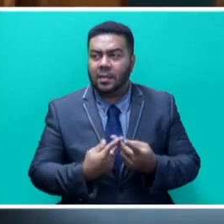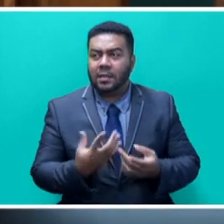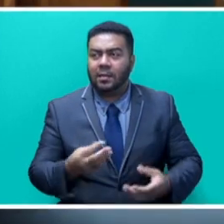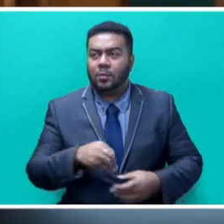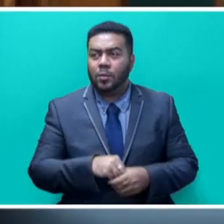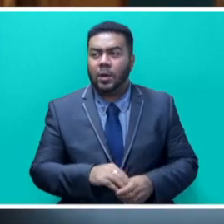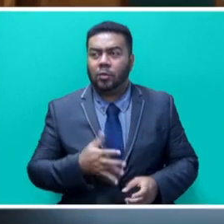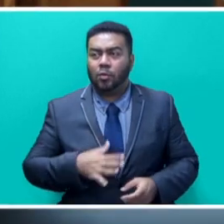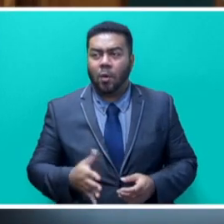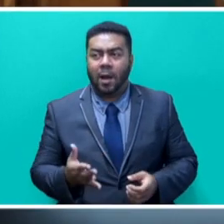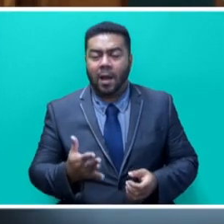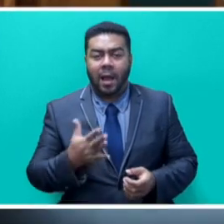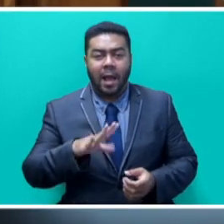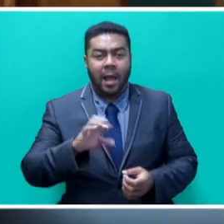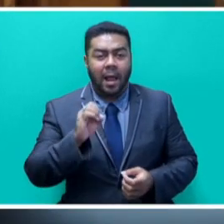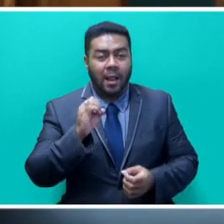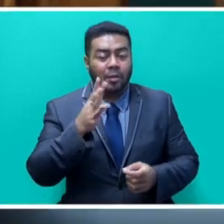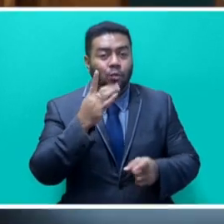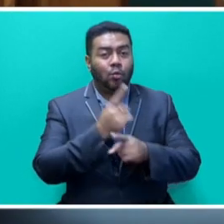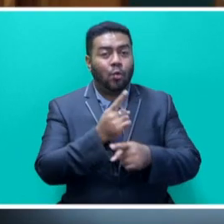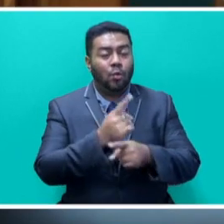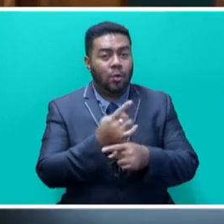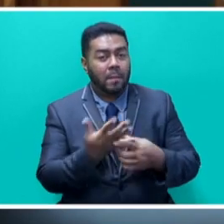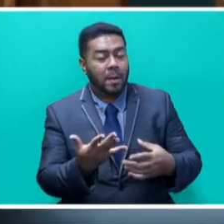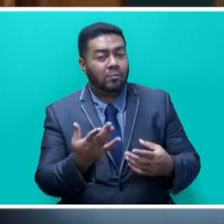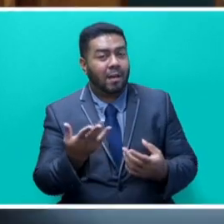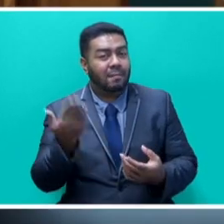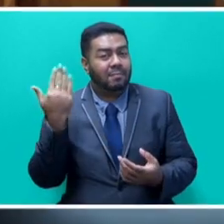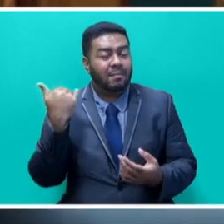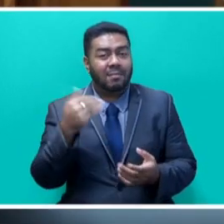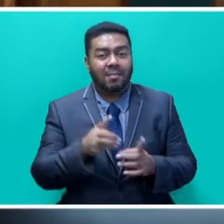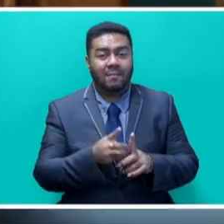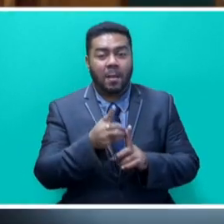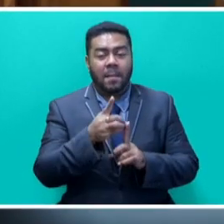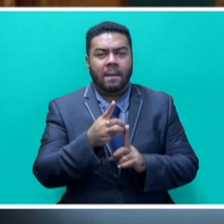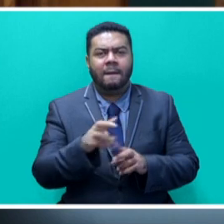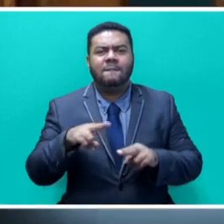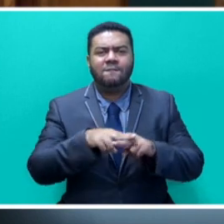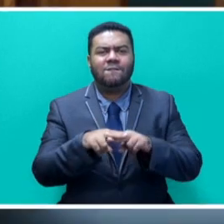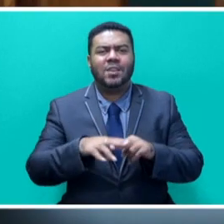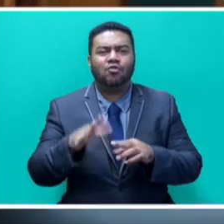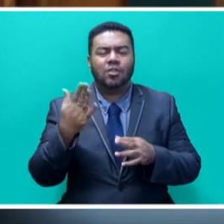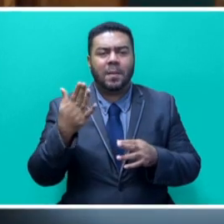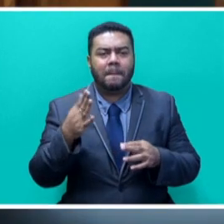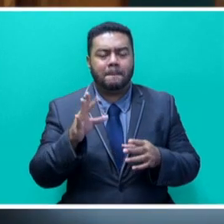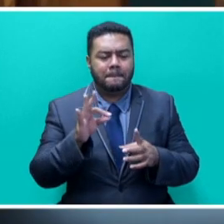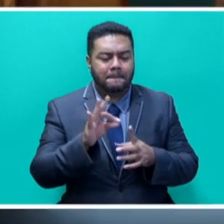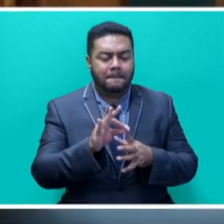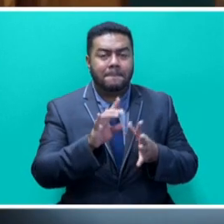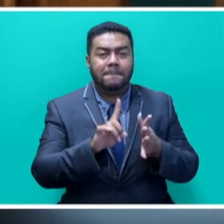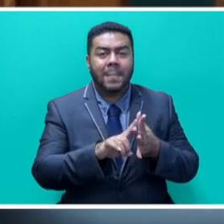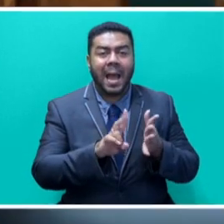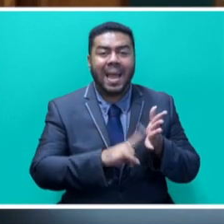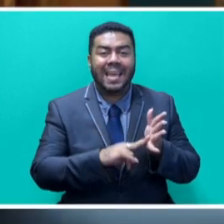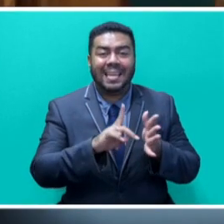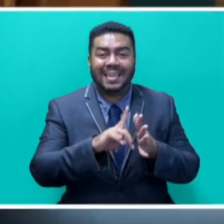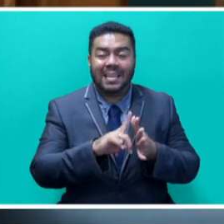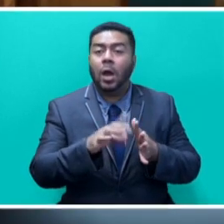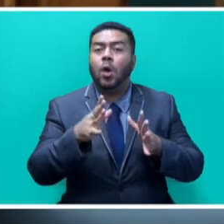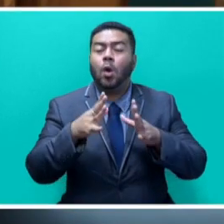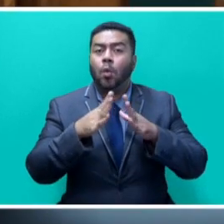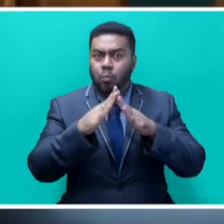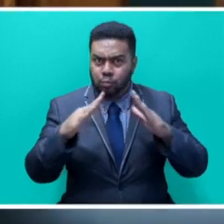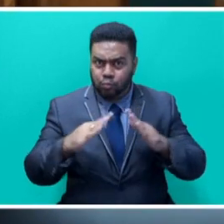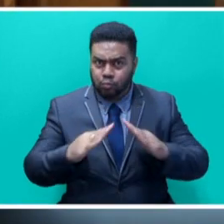highlight recent developments involving the Fiji Pine Group. The group recorded an